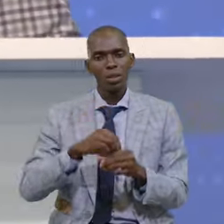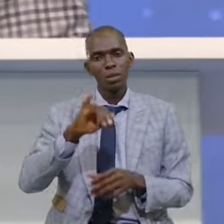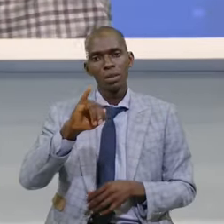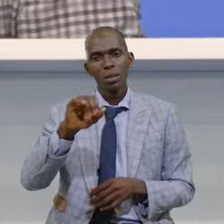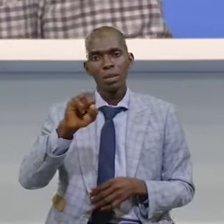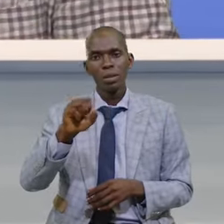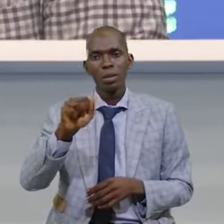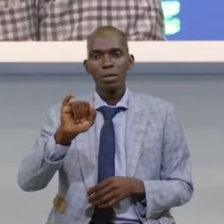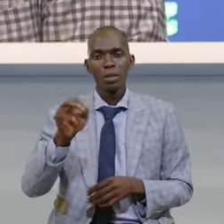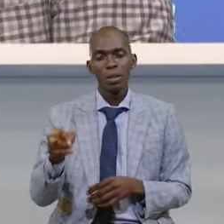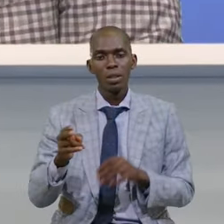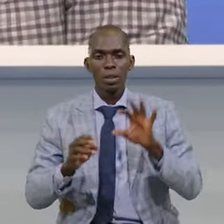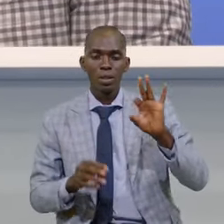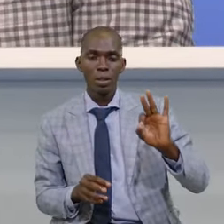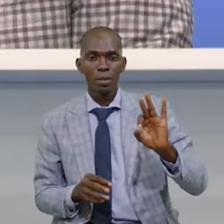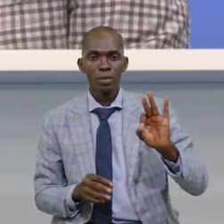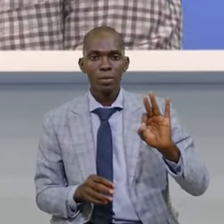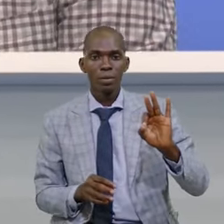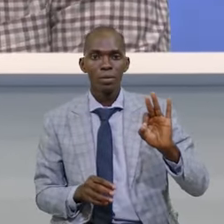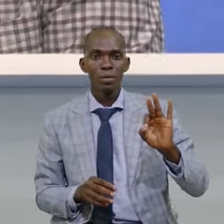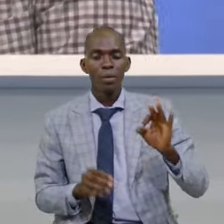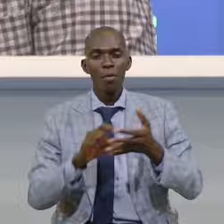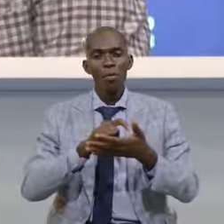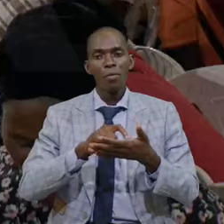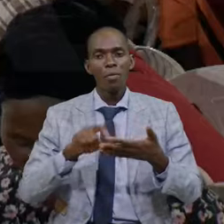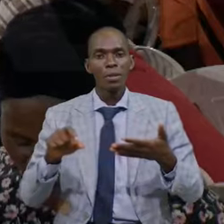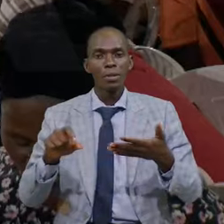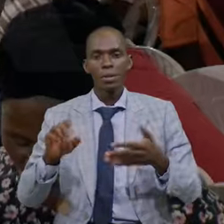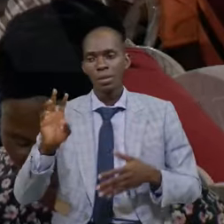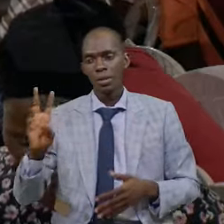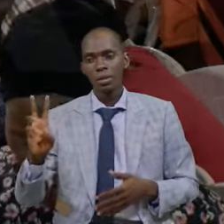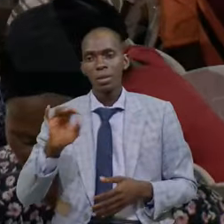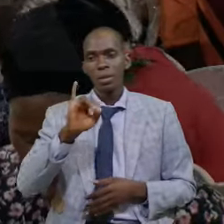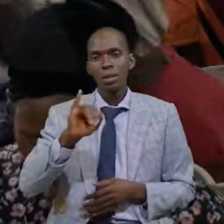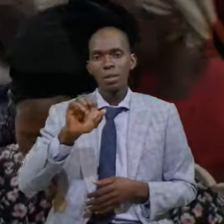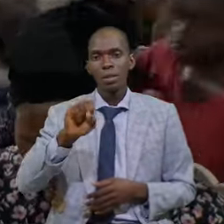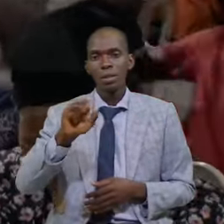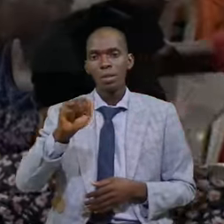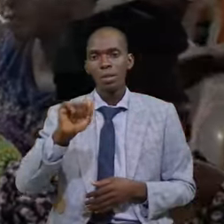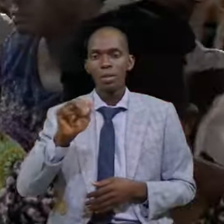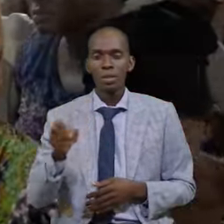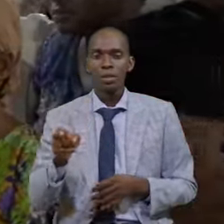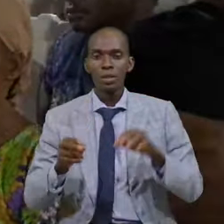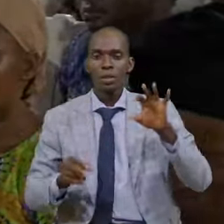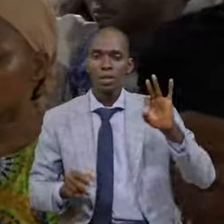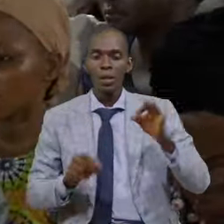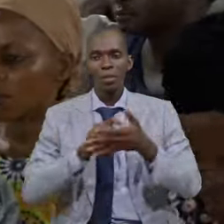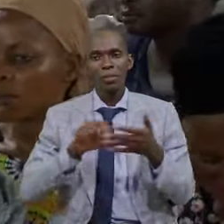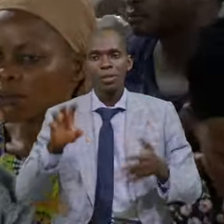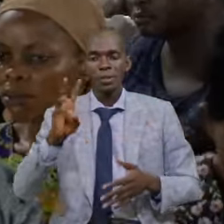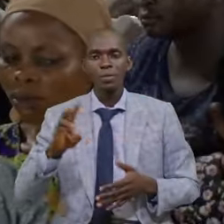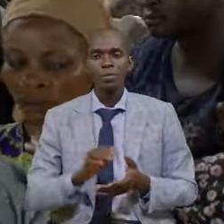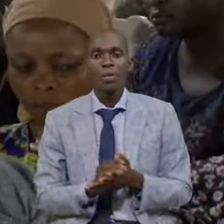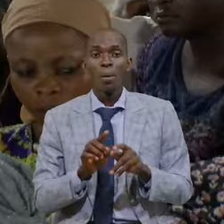chapter 9. And I'm reading from verse 6. Isaiah chapter 9, verse 6.